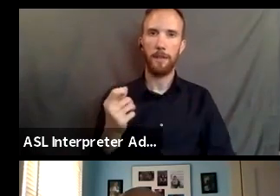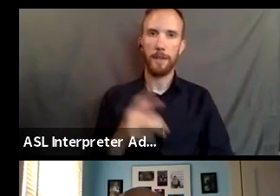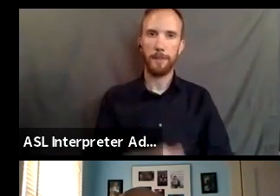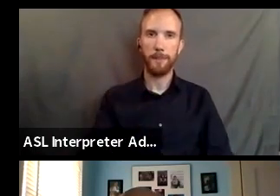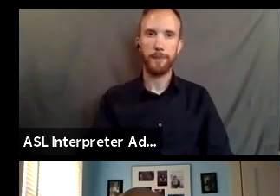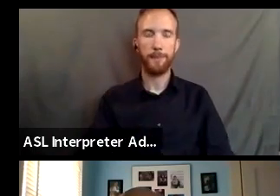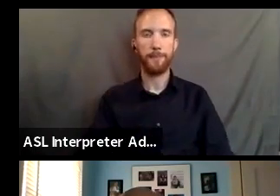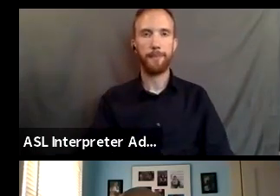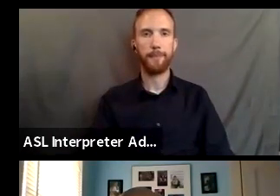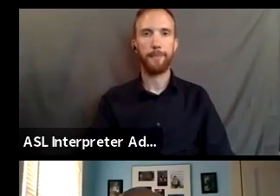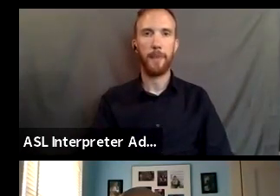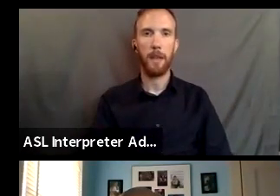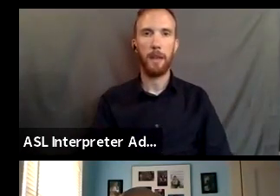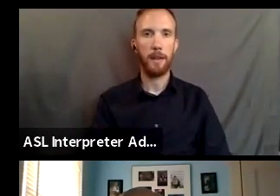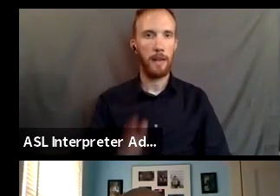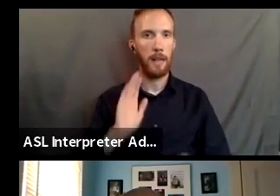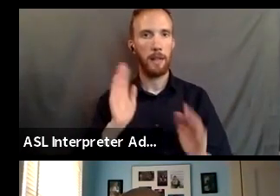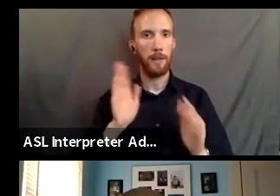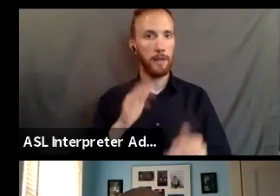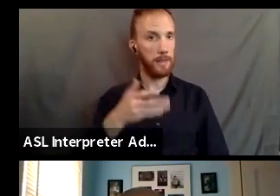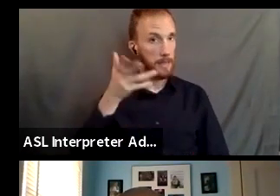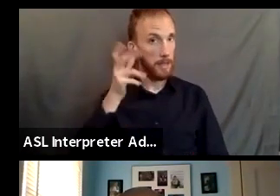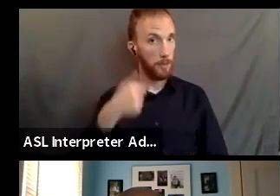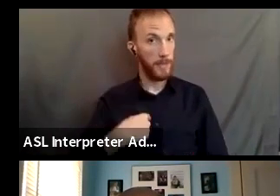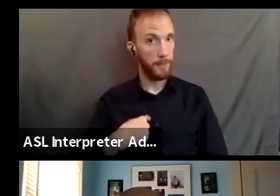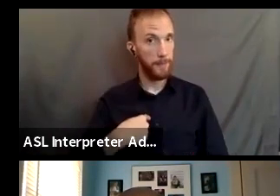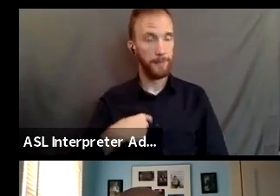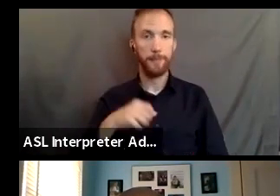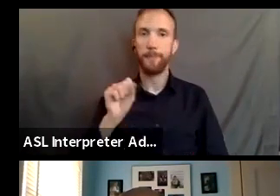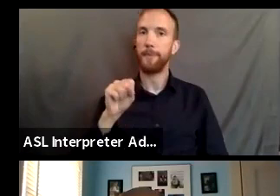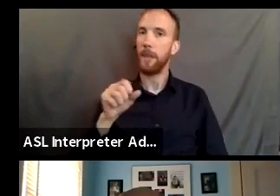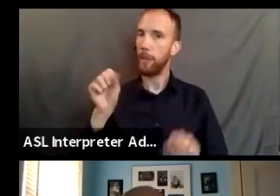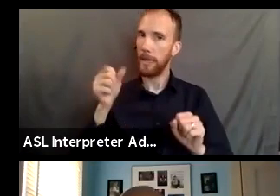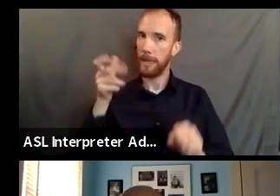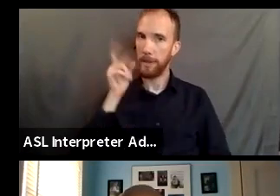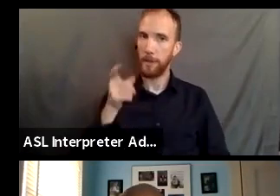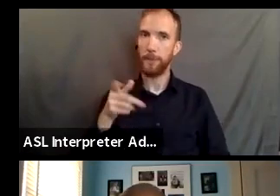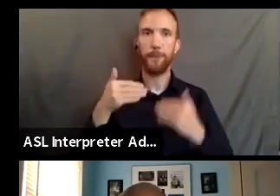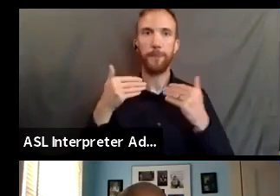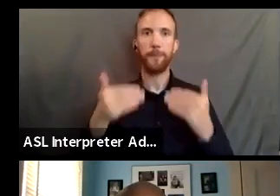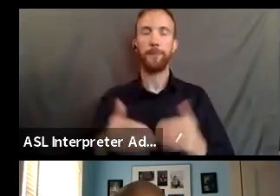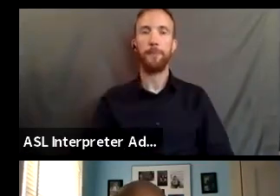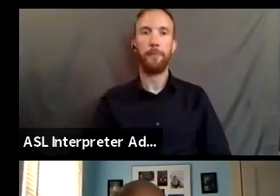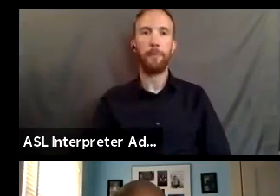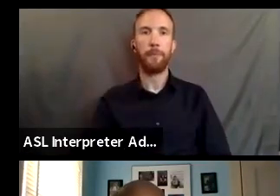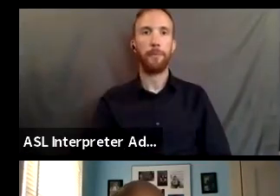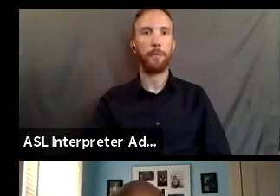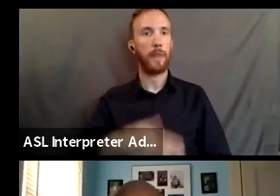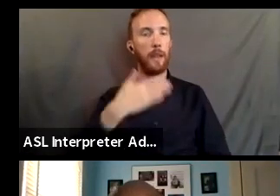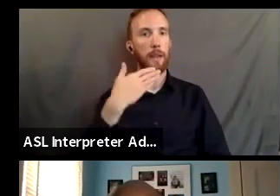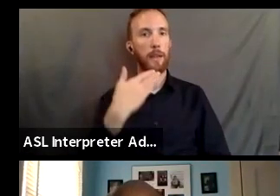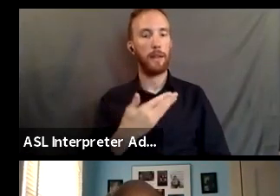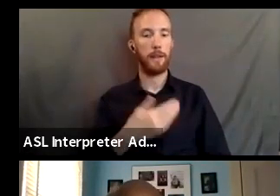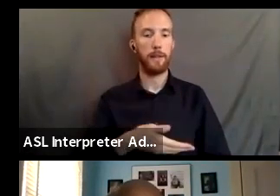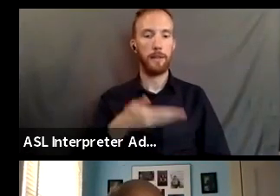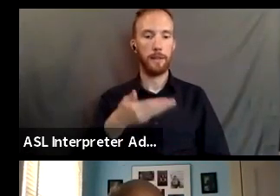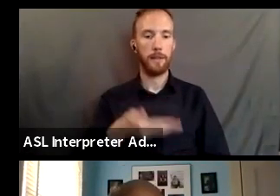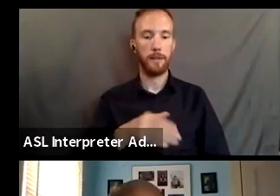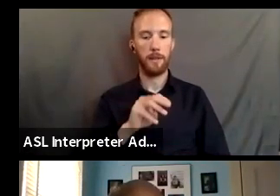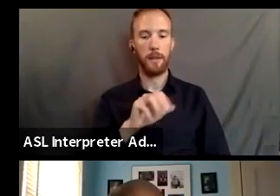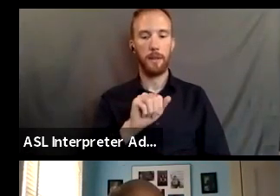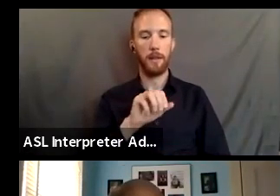alice hello good morning can you hear me yes we can hear you please proceed thank you i am maggie